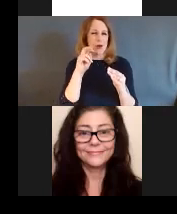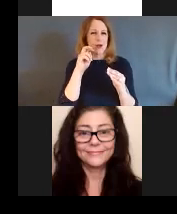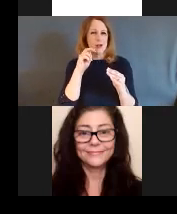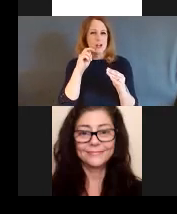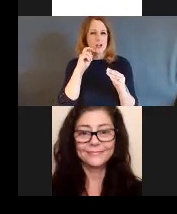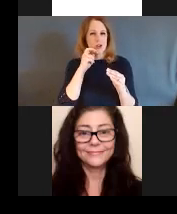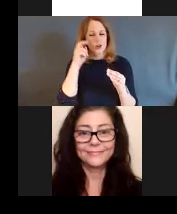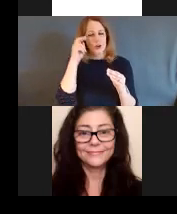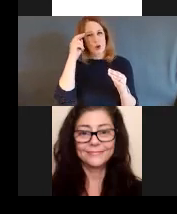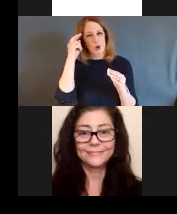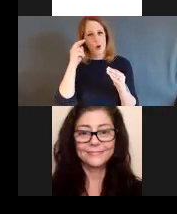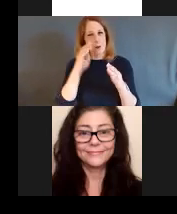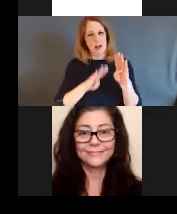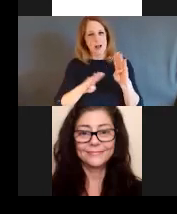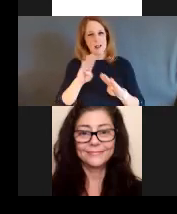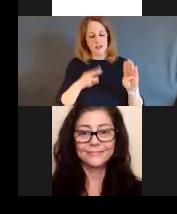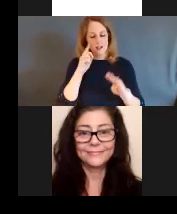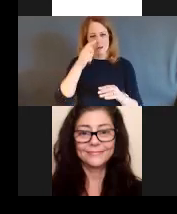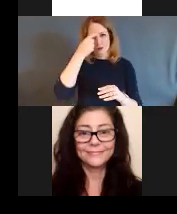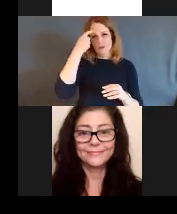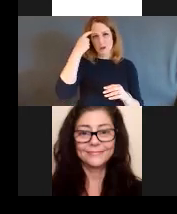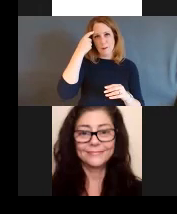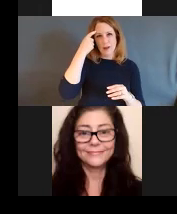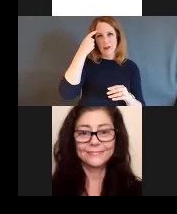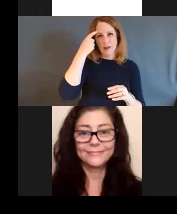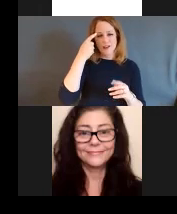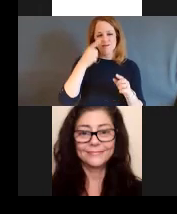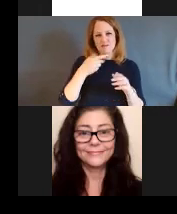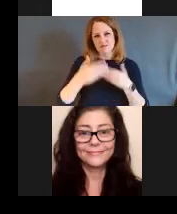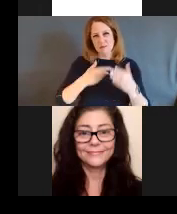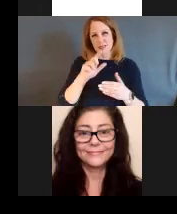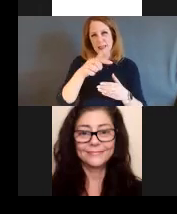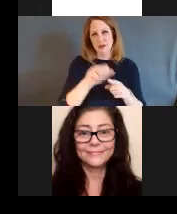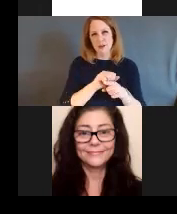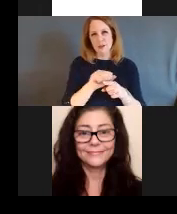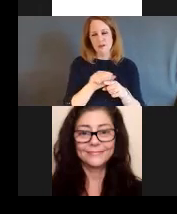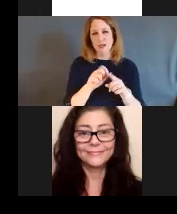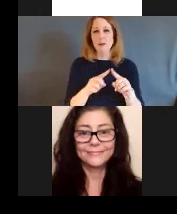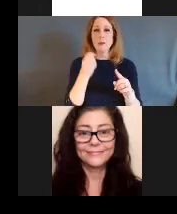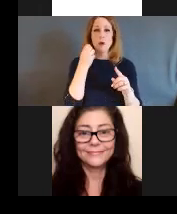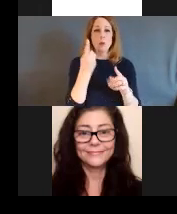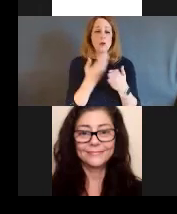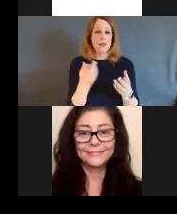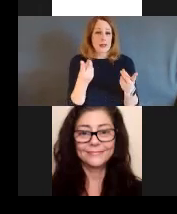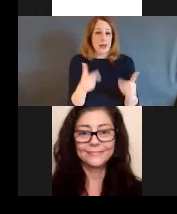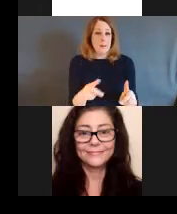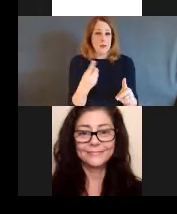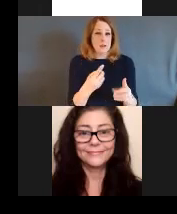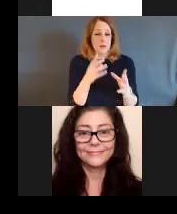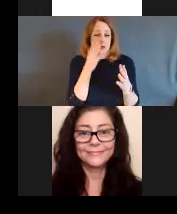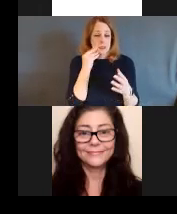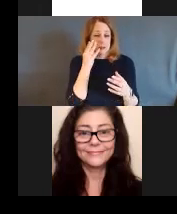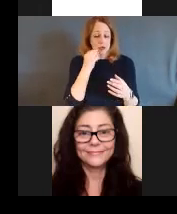of trauma as we go throughout this training. But one of the things that happens when someone has experienced trauma or is in